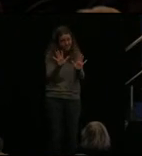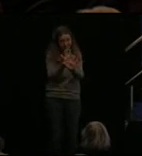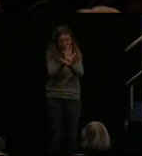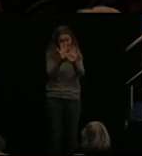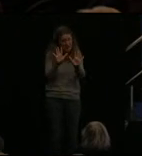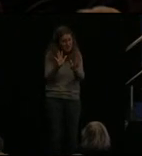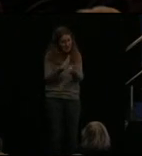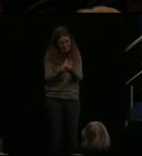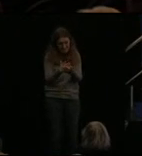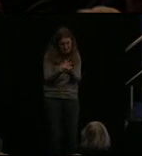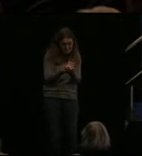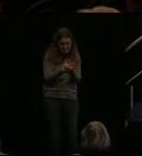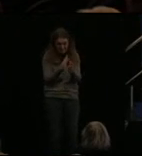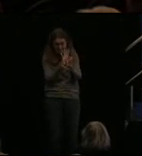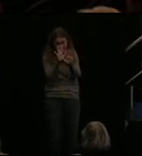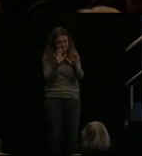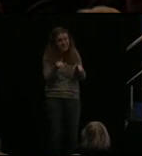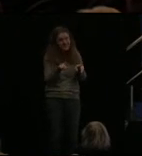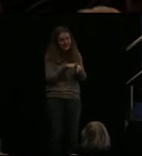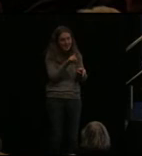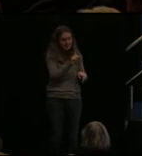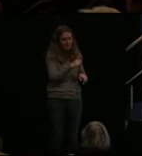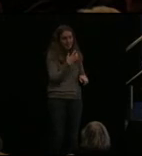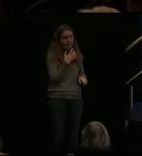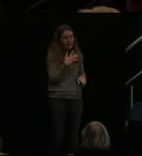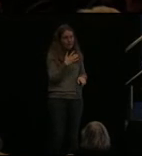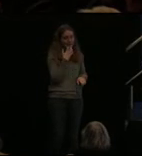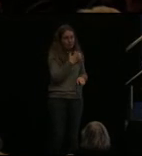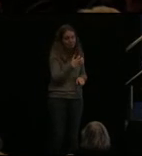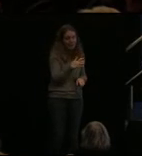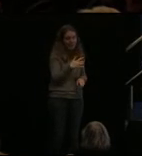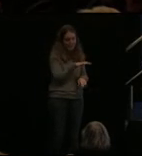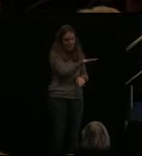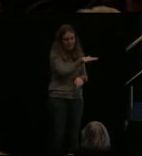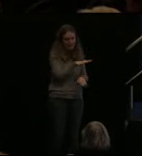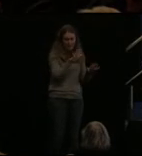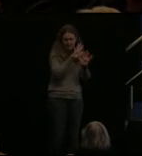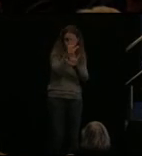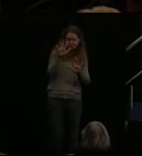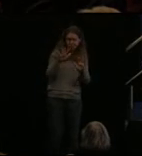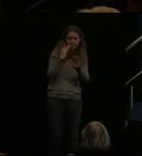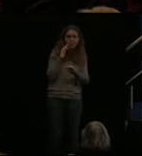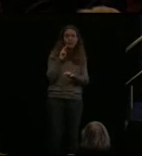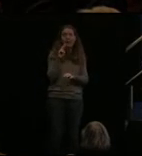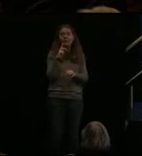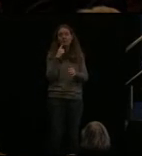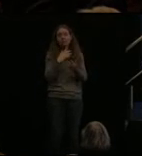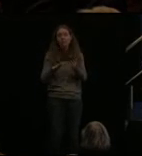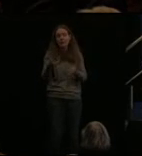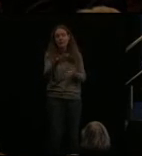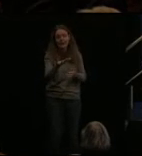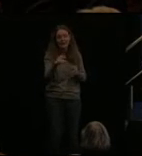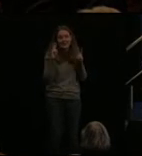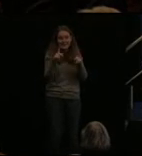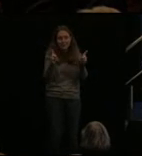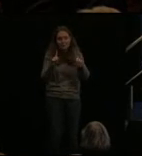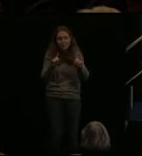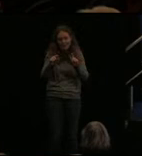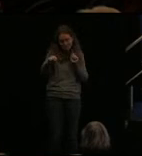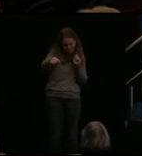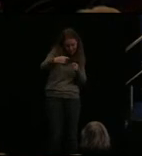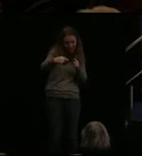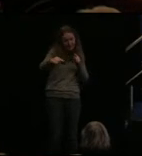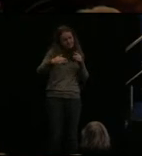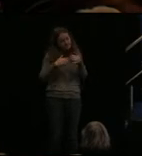is uncertain, as I'm sure it was for the people of Israel. It was very foggy and uncertain when they looked at the promised land. Because what did they see? They saw the